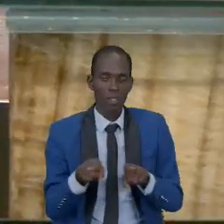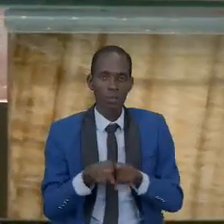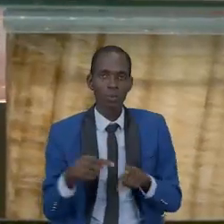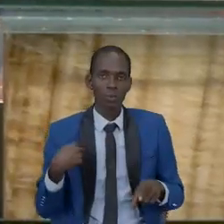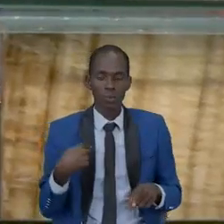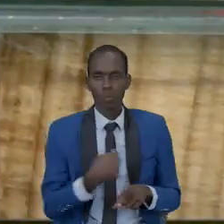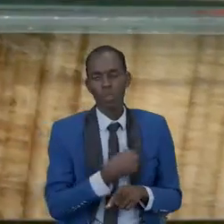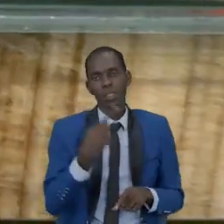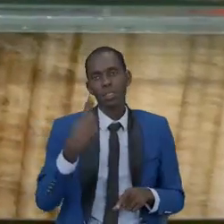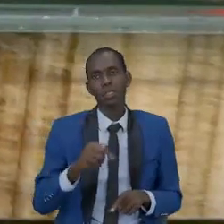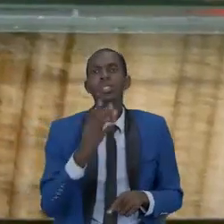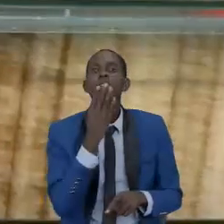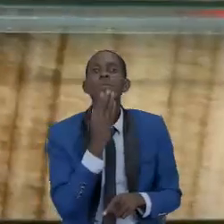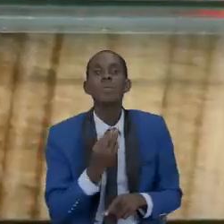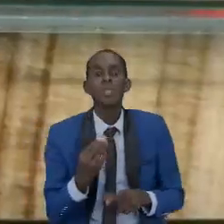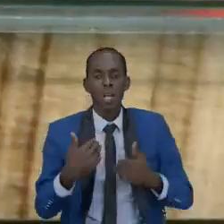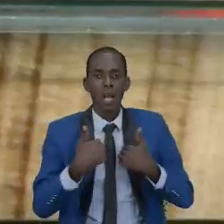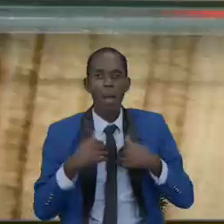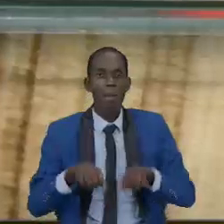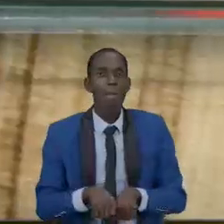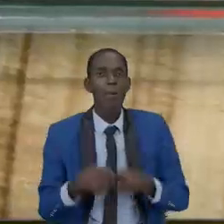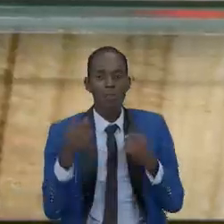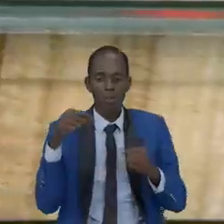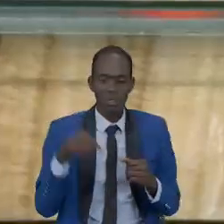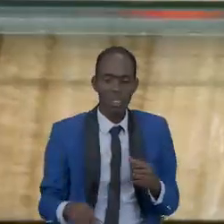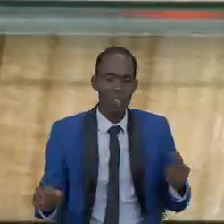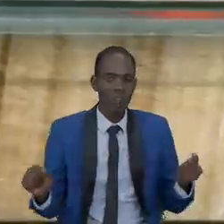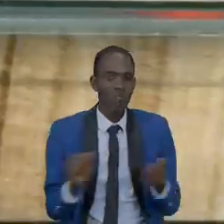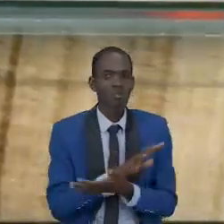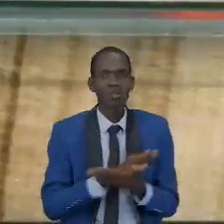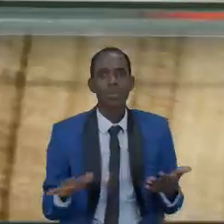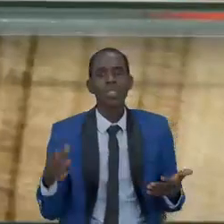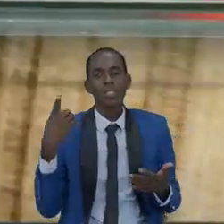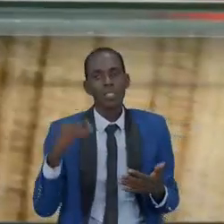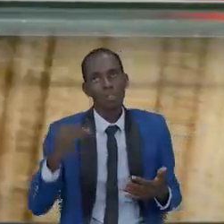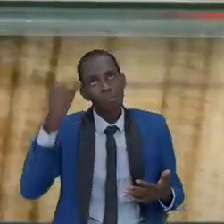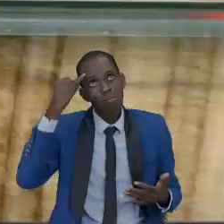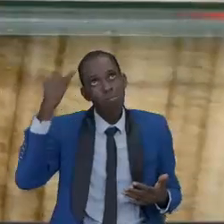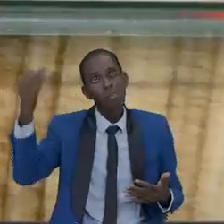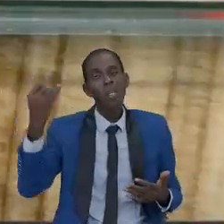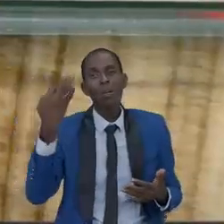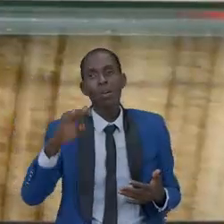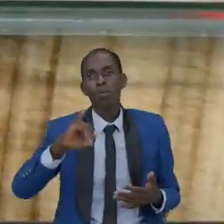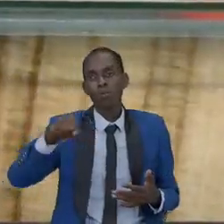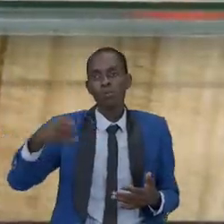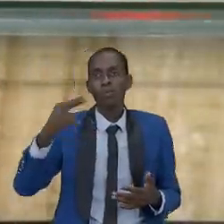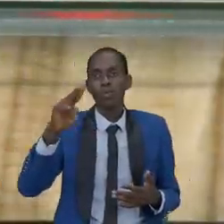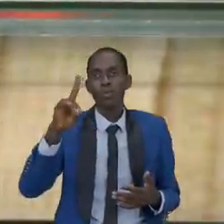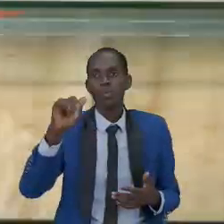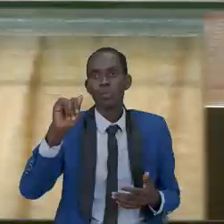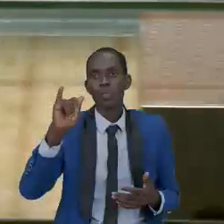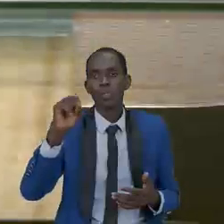the Jews. He had broken down, he had destroyed the ideology of Judaism, as